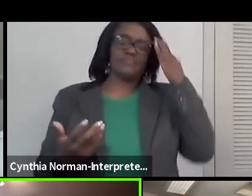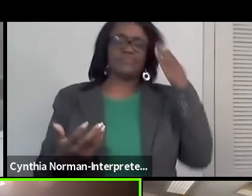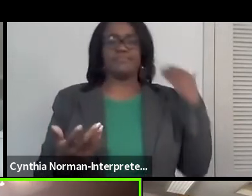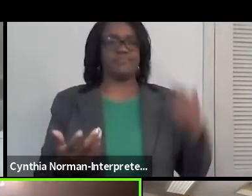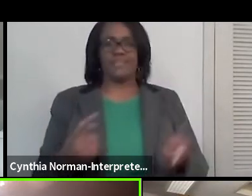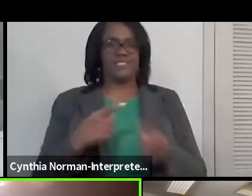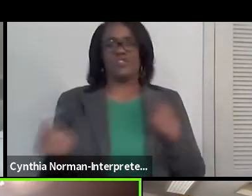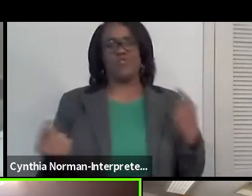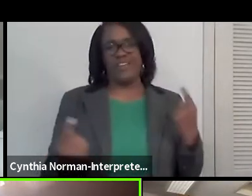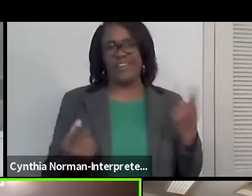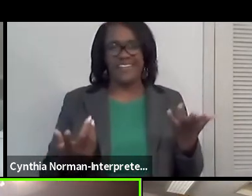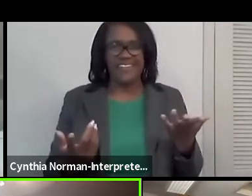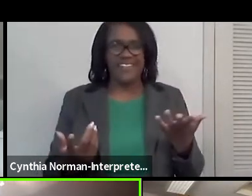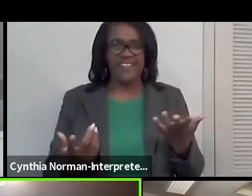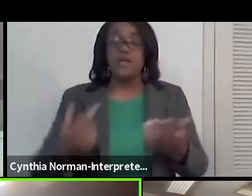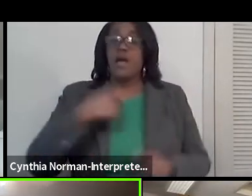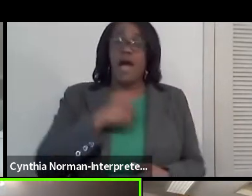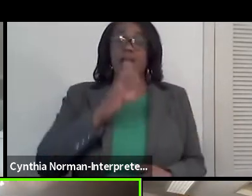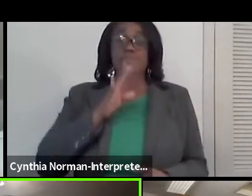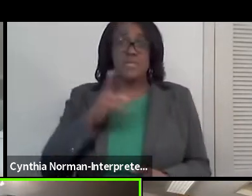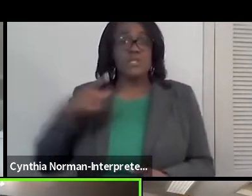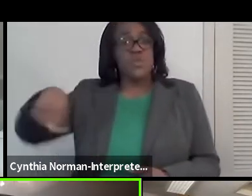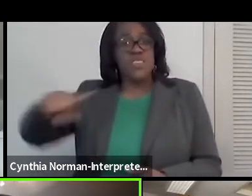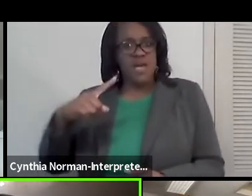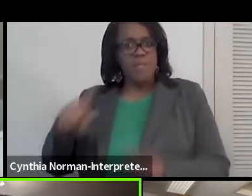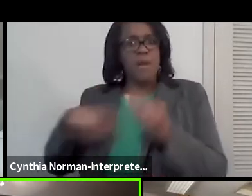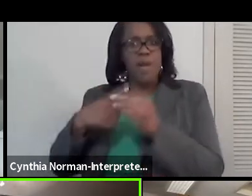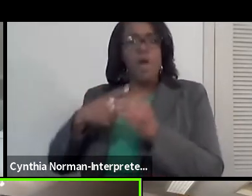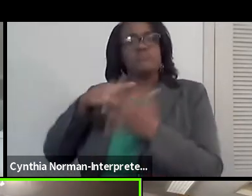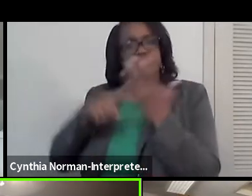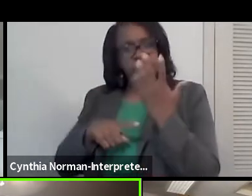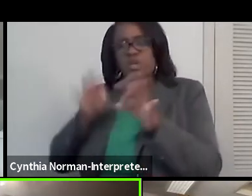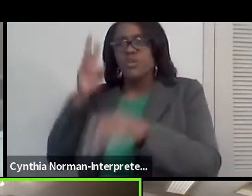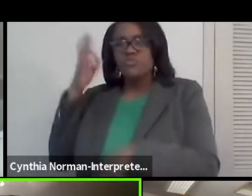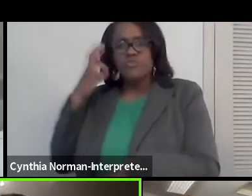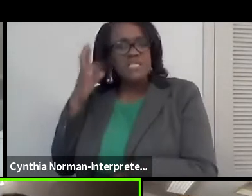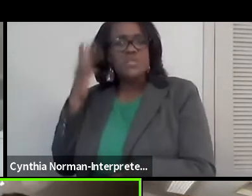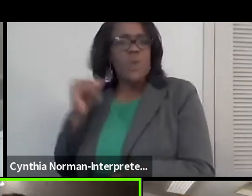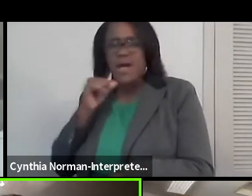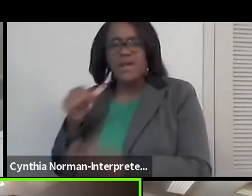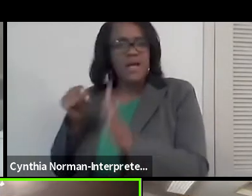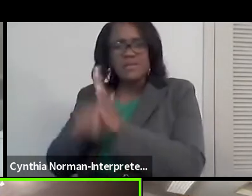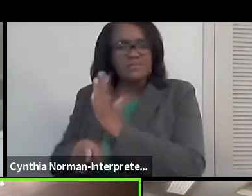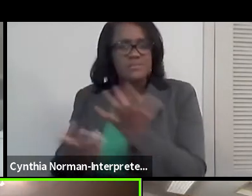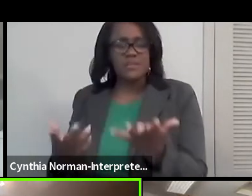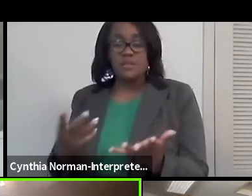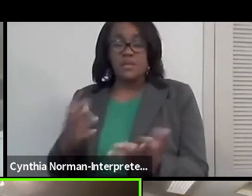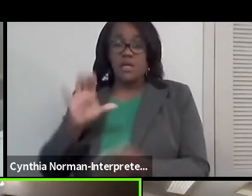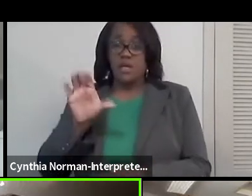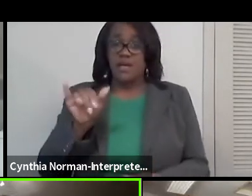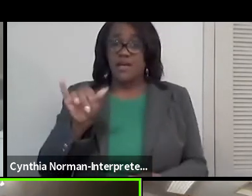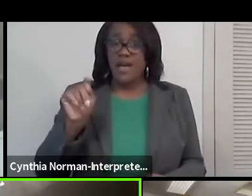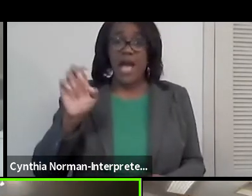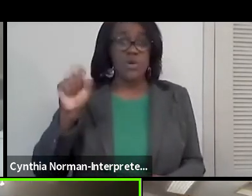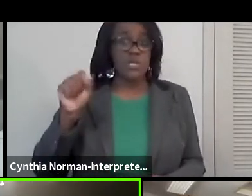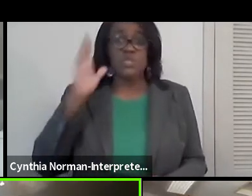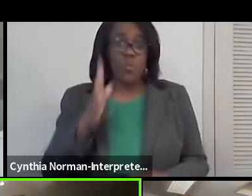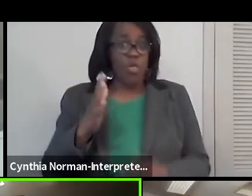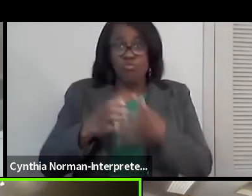disagree, that because, you know, when I speak to them about, you know, this is why lethal management doesn't work, you know, coyote populations will continue to grow if we